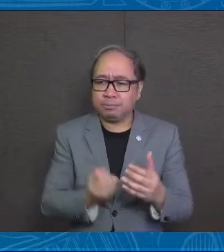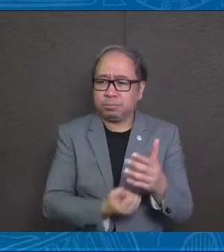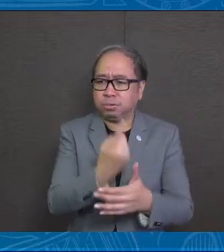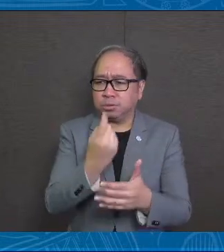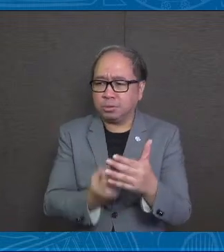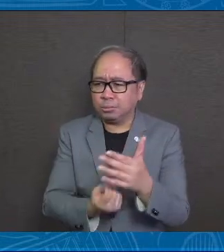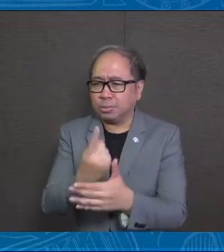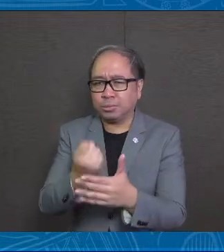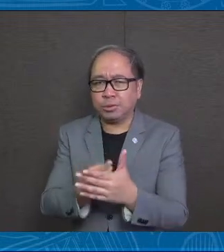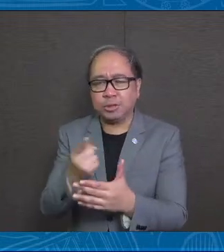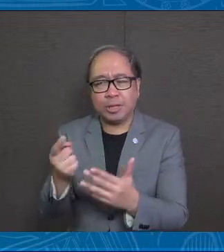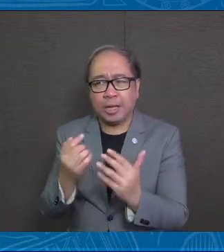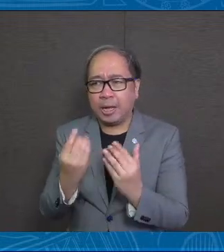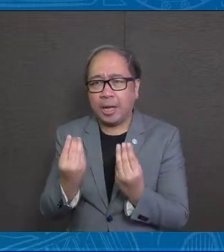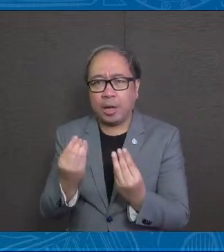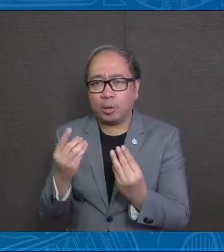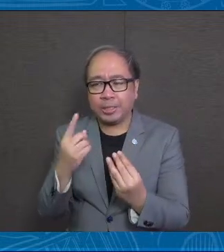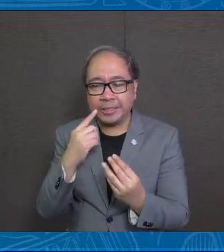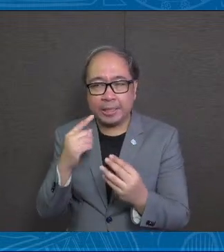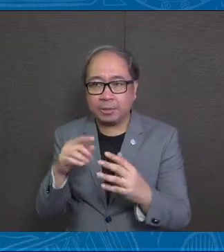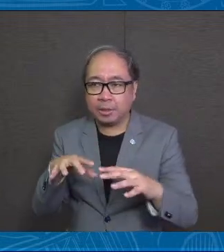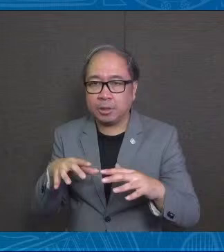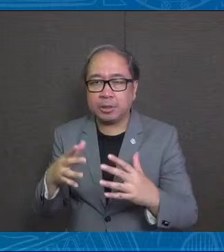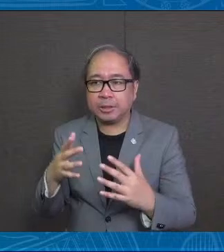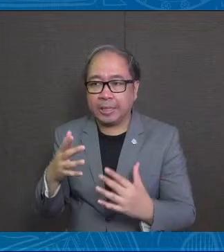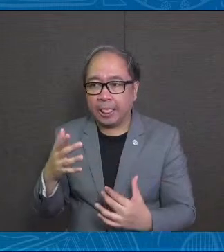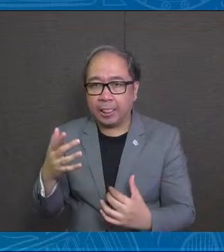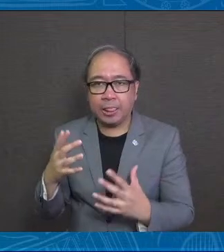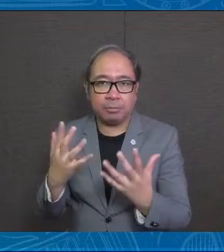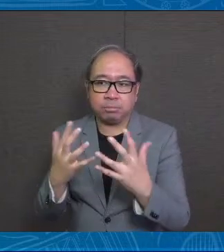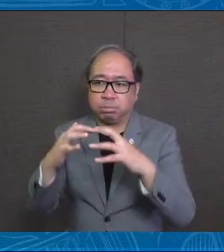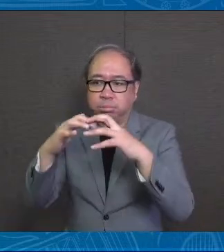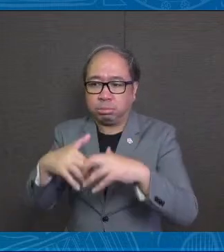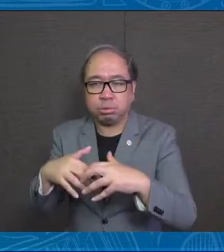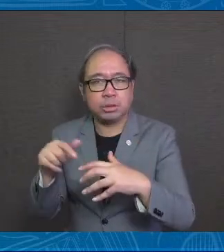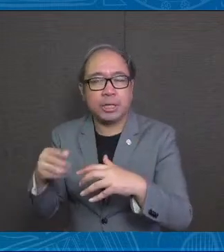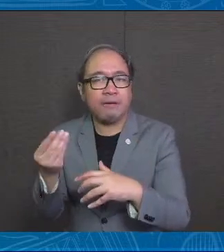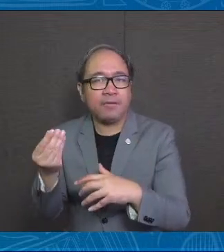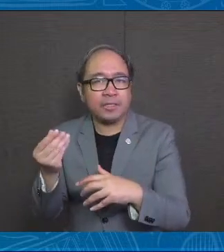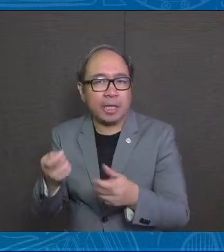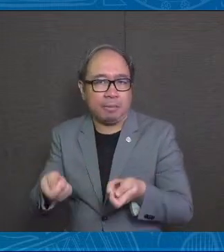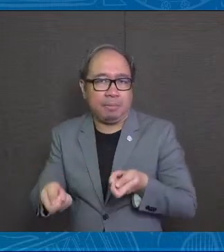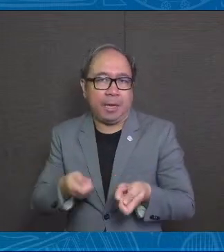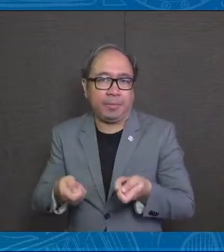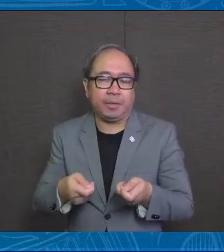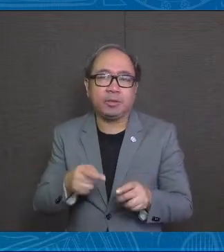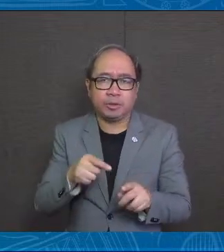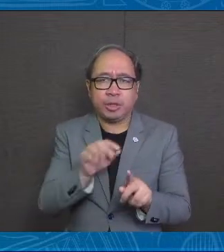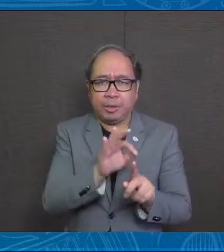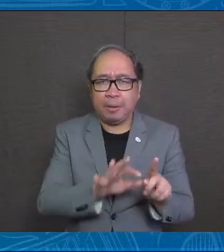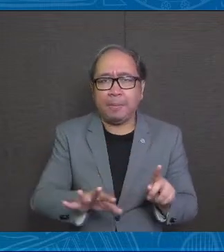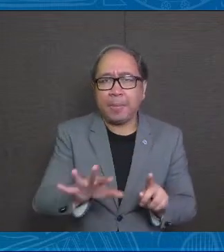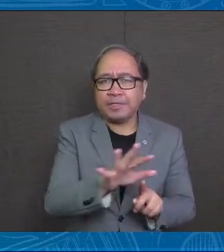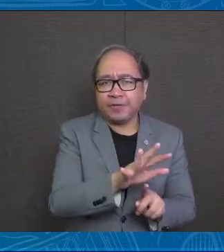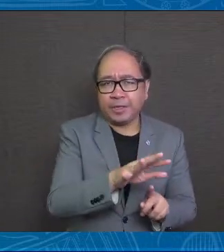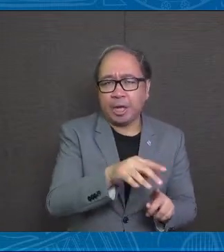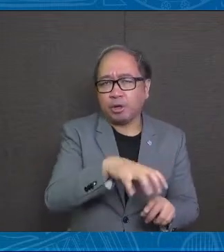and sustainability. And it's not only the Pacific countries, but really we're seeing the most